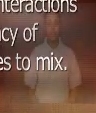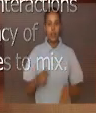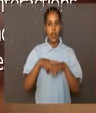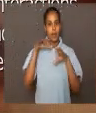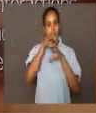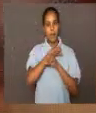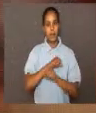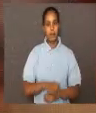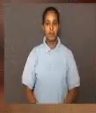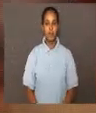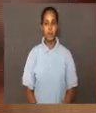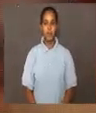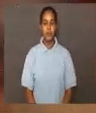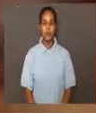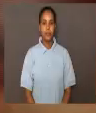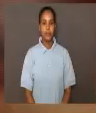Time's up.